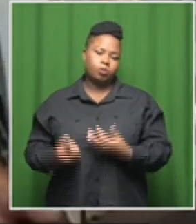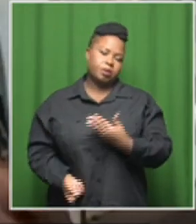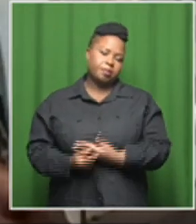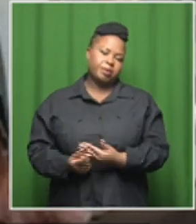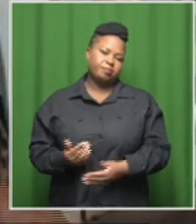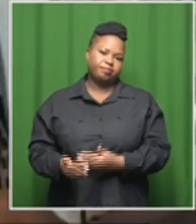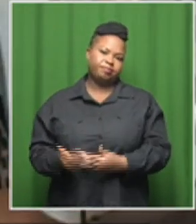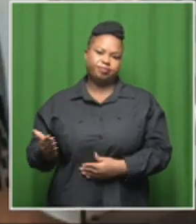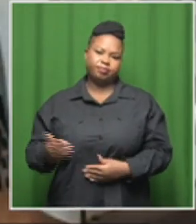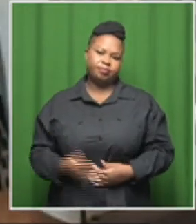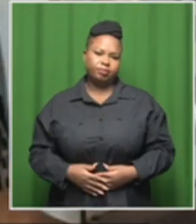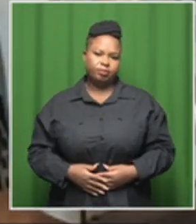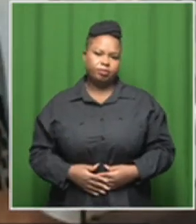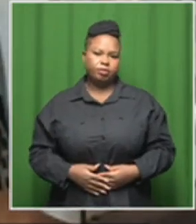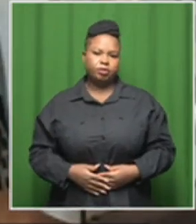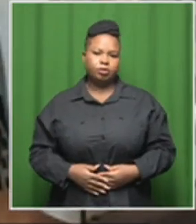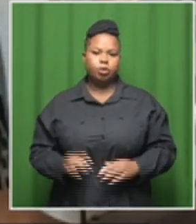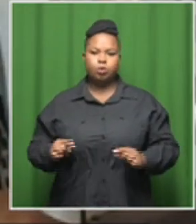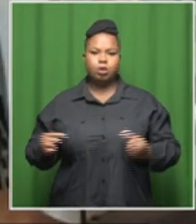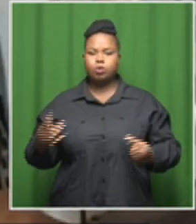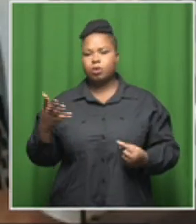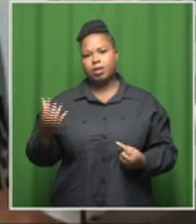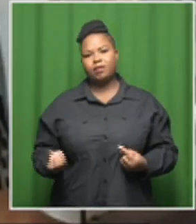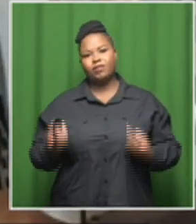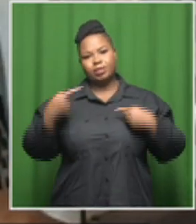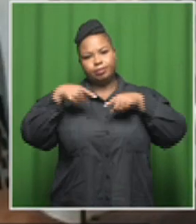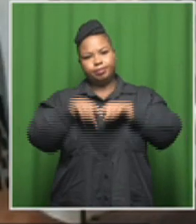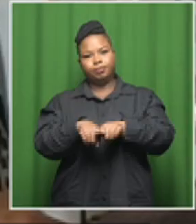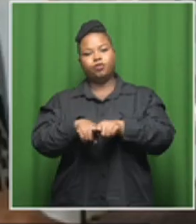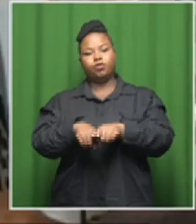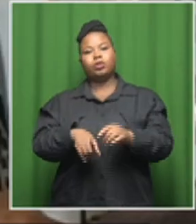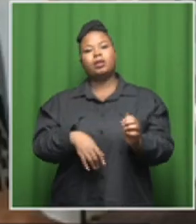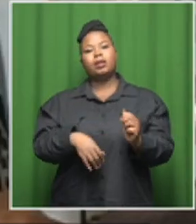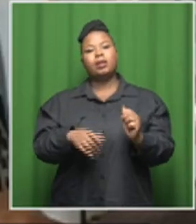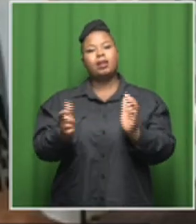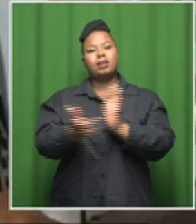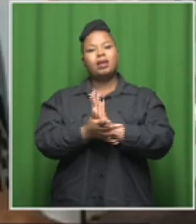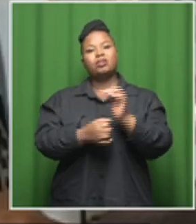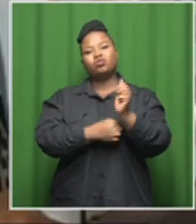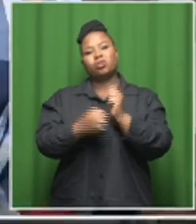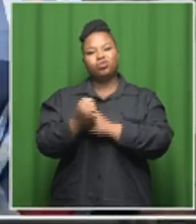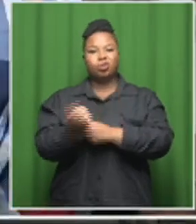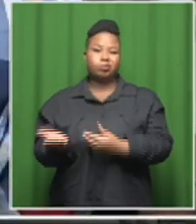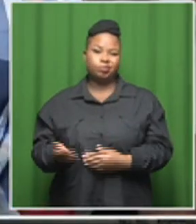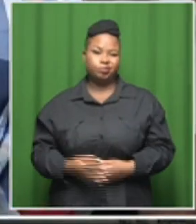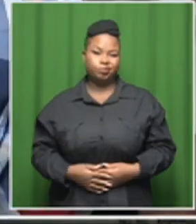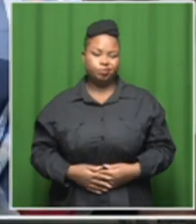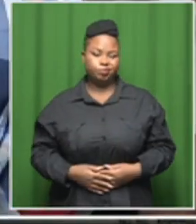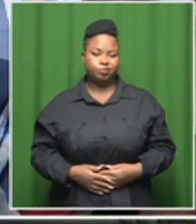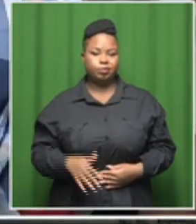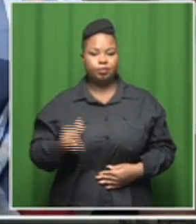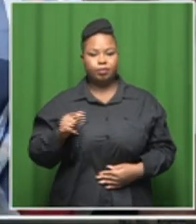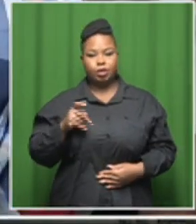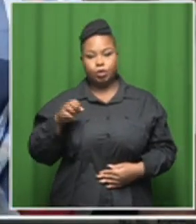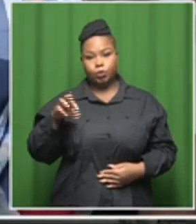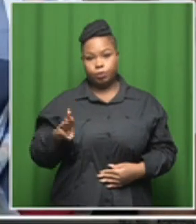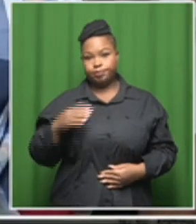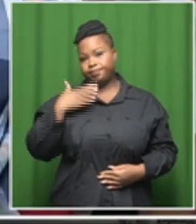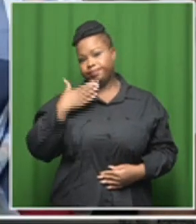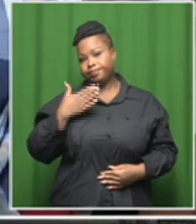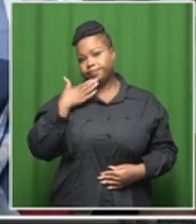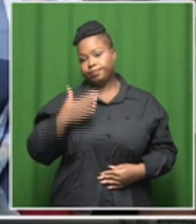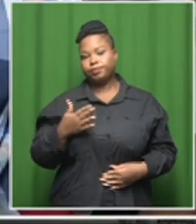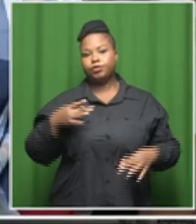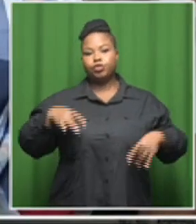have parallel legal structures to cater for Stokvel members. Well, Andrew Lukhele, thank you so much,